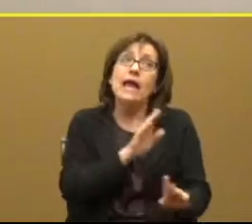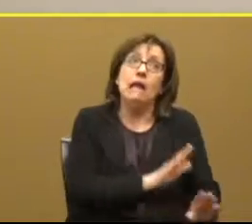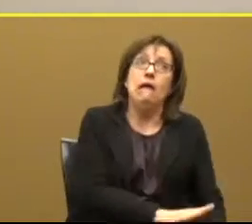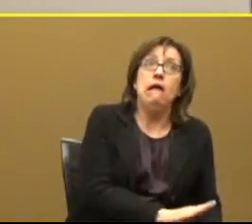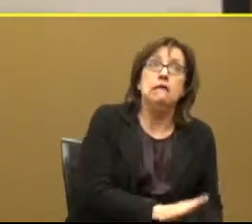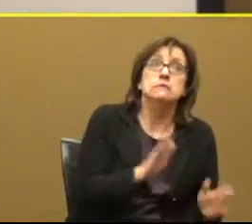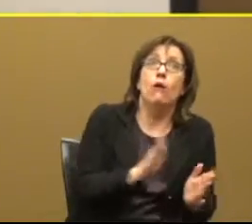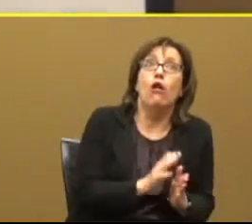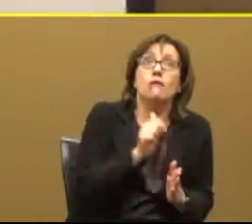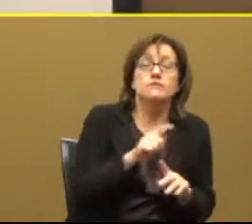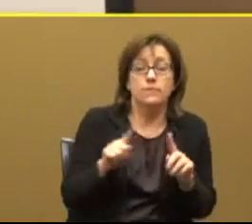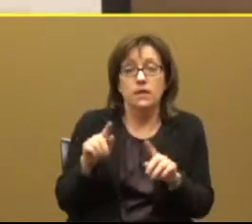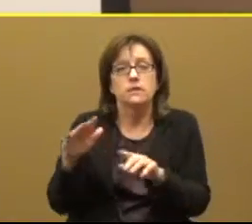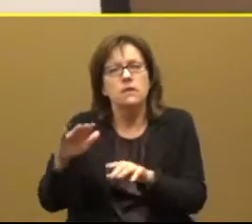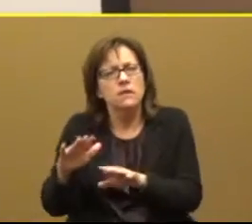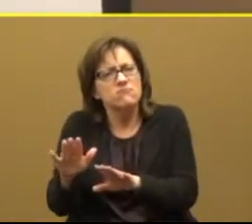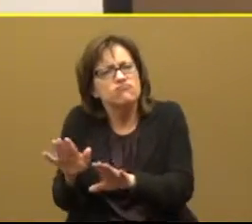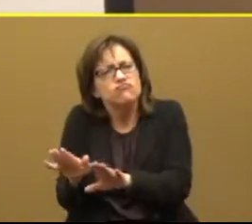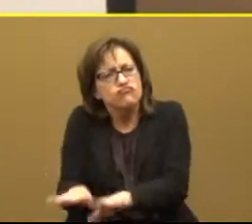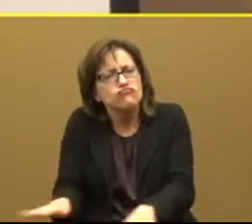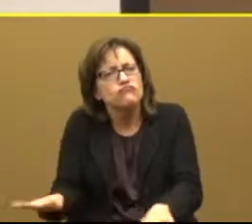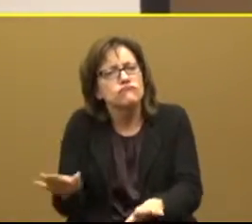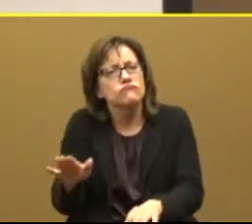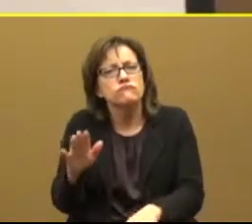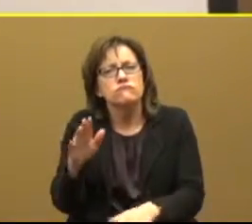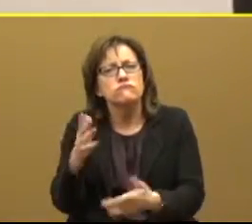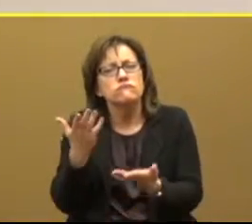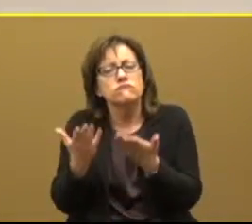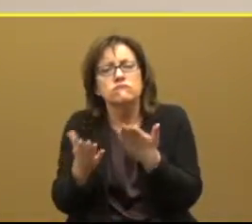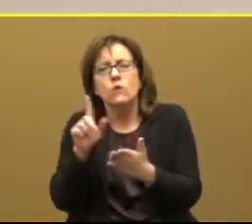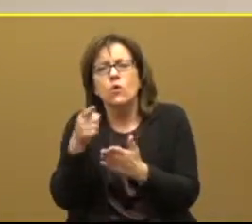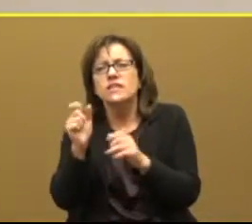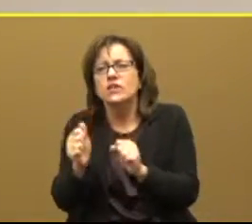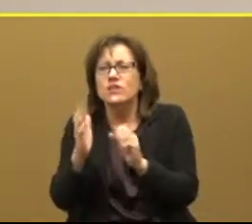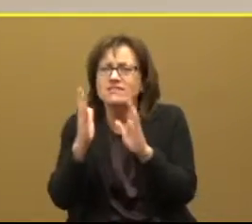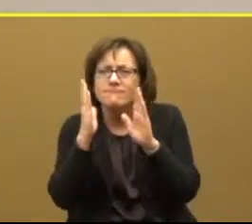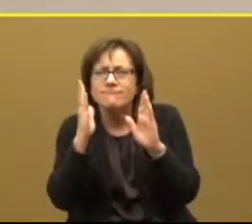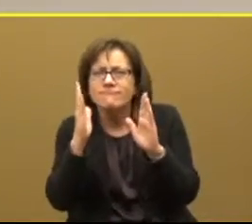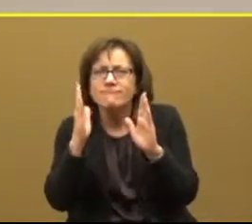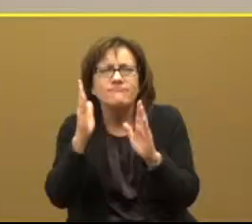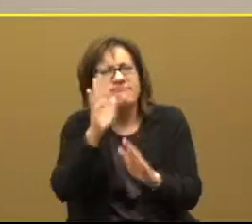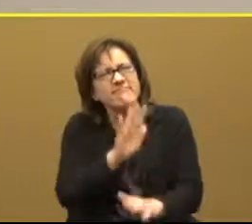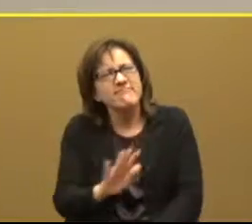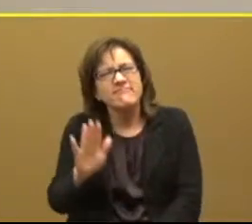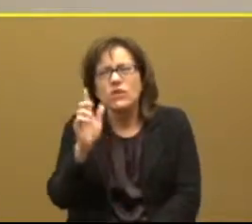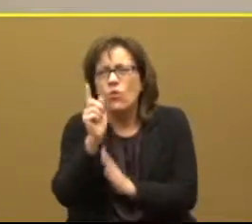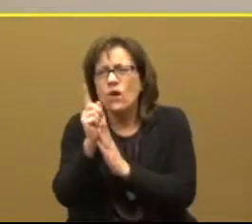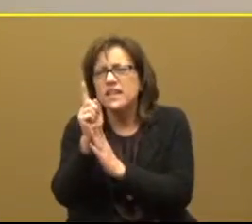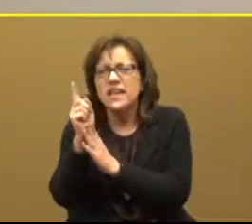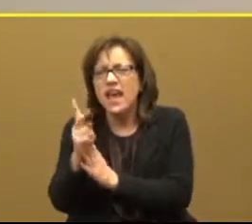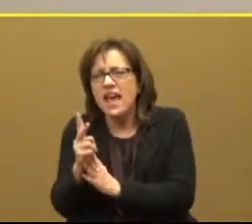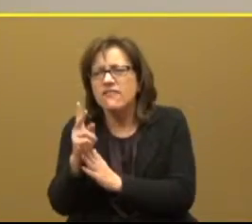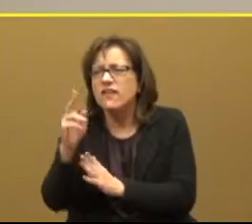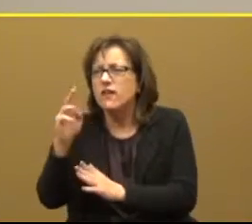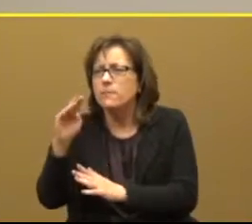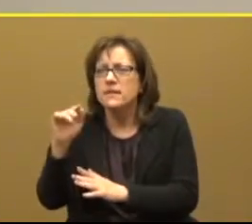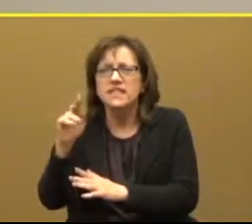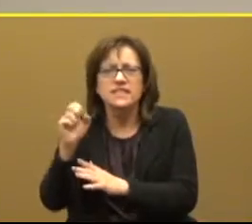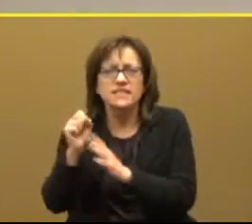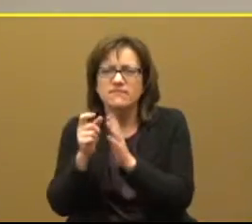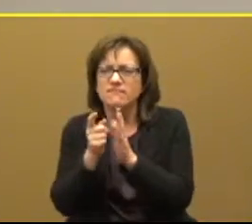little people who could probably only attend for about a minute and a half